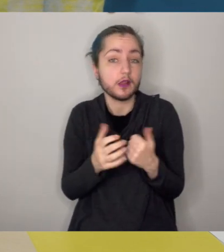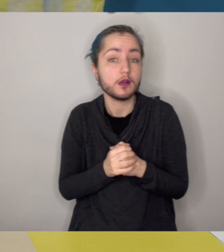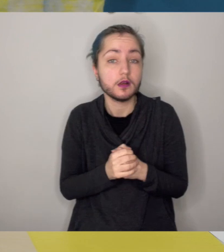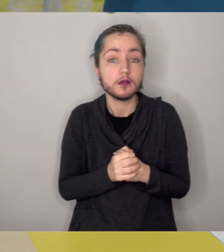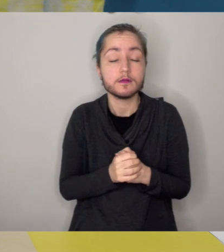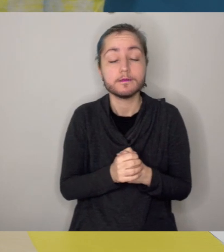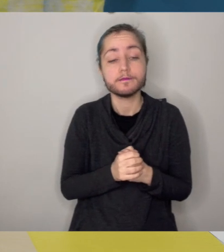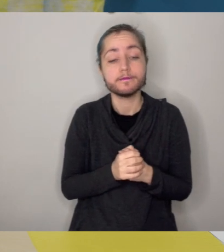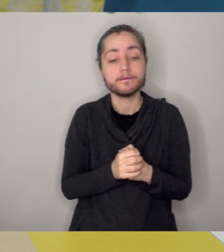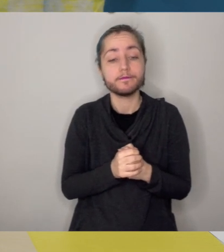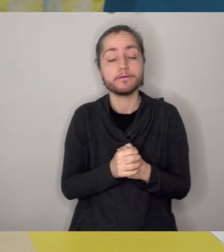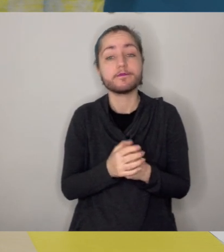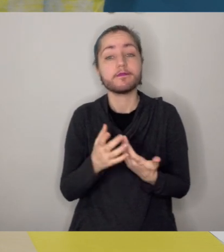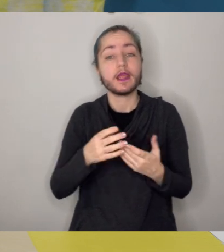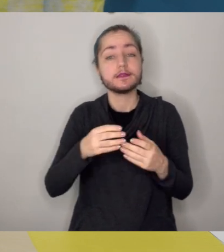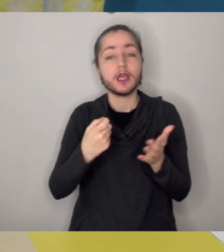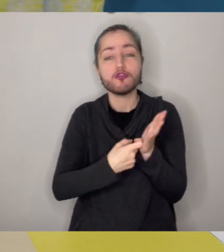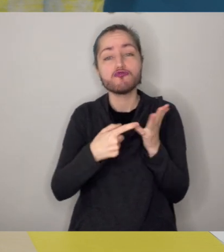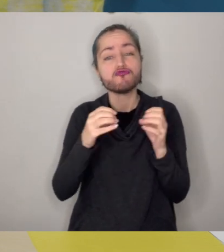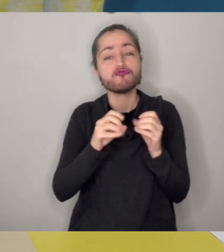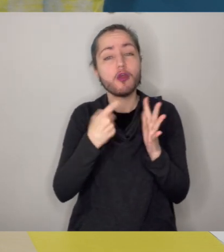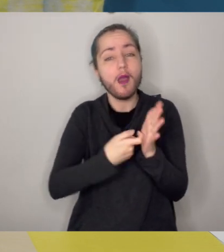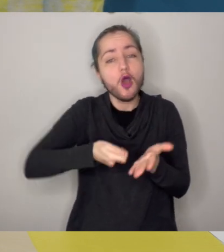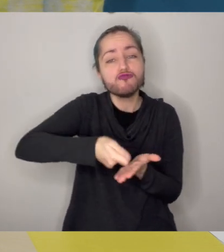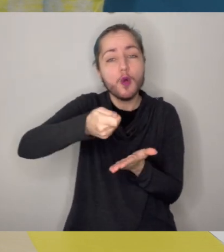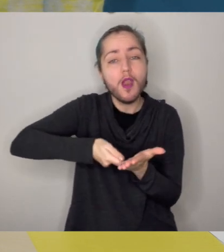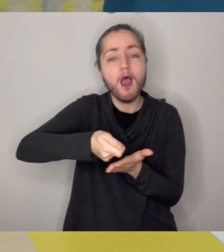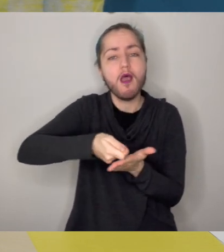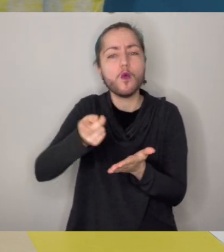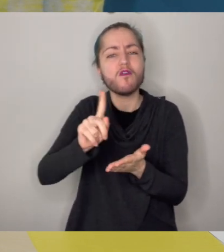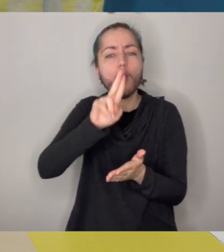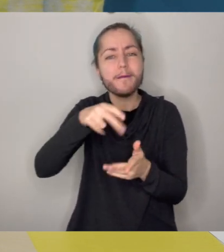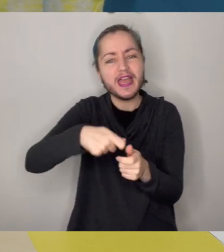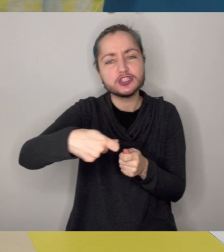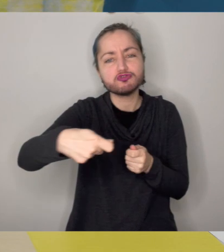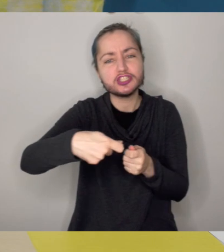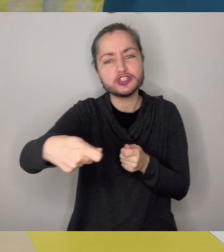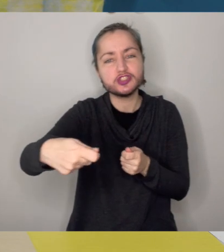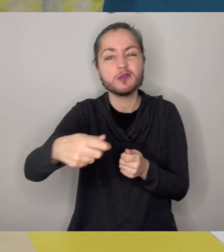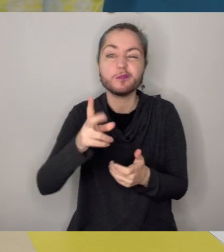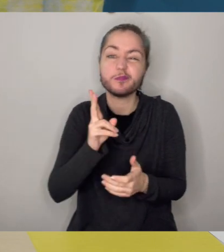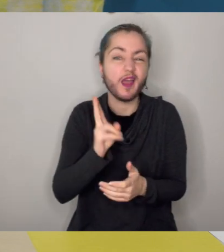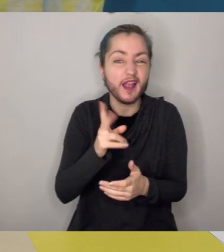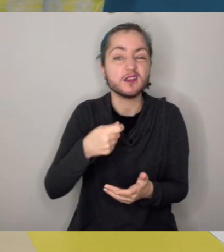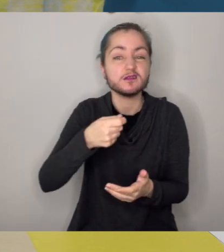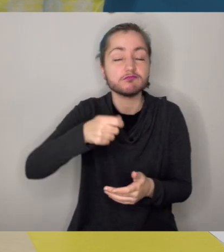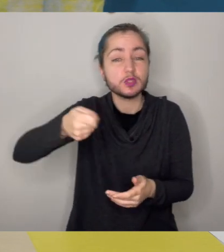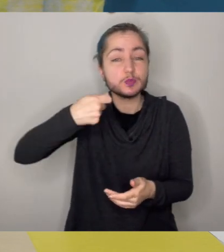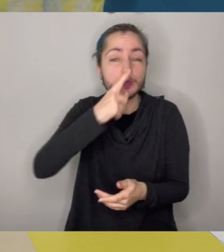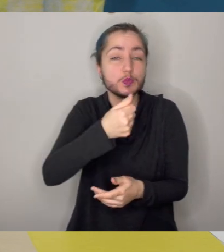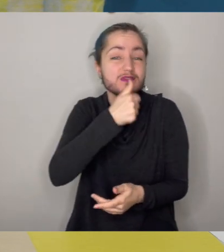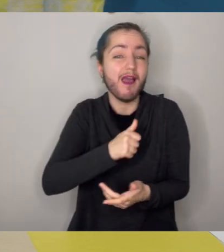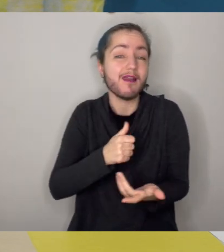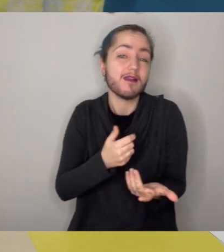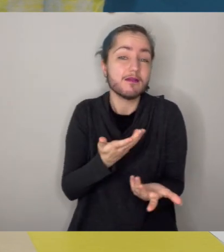don't have those. And then a rubber roller to stretch out the paint. Again, you